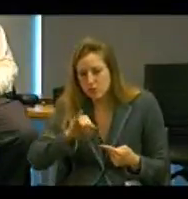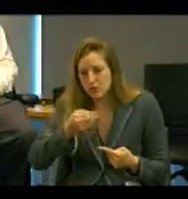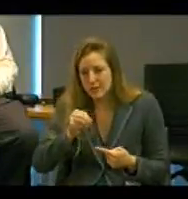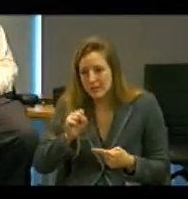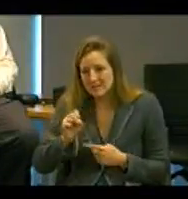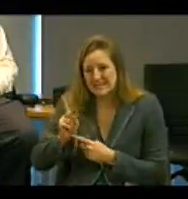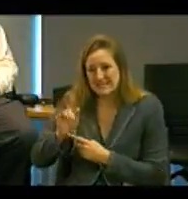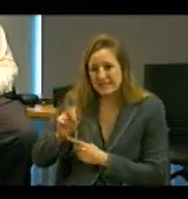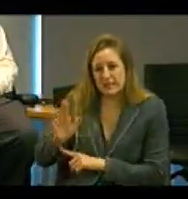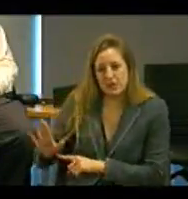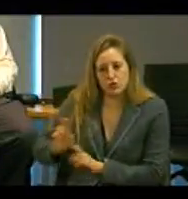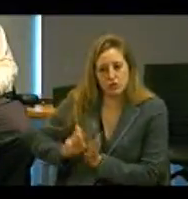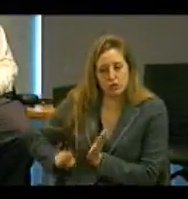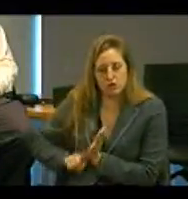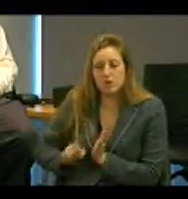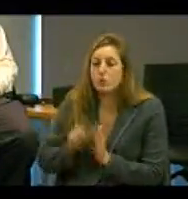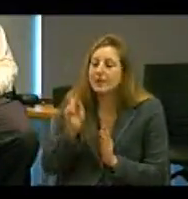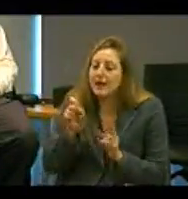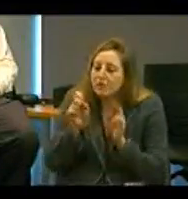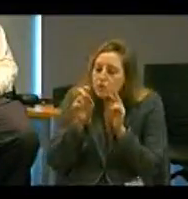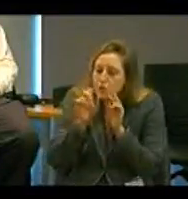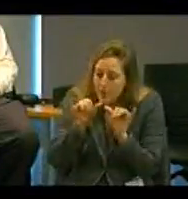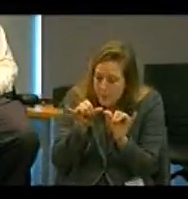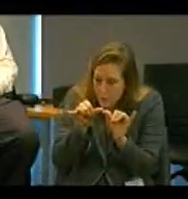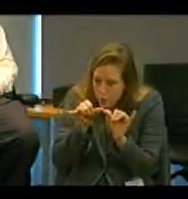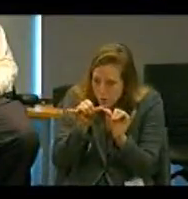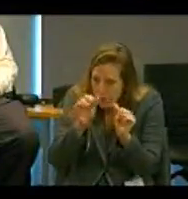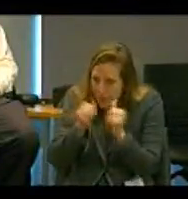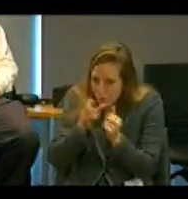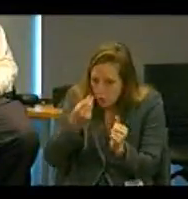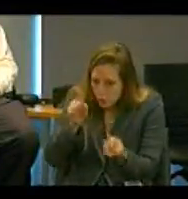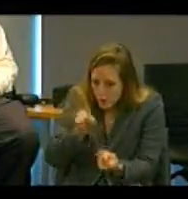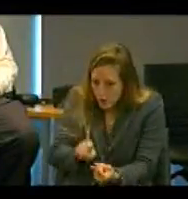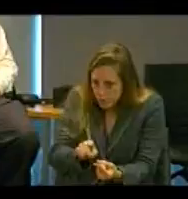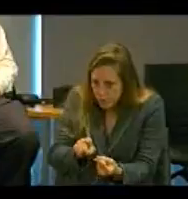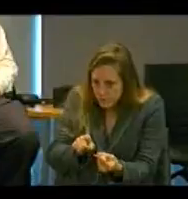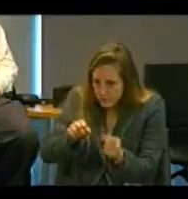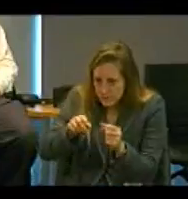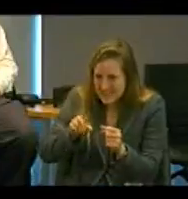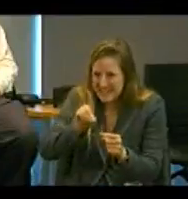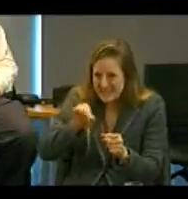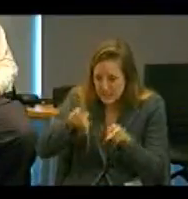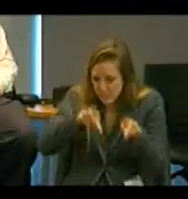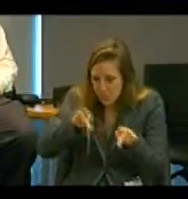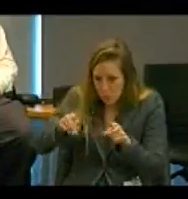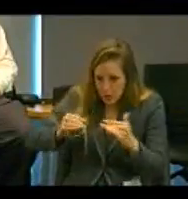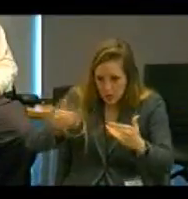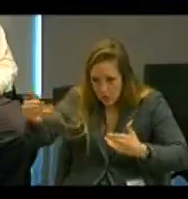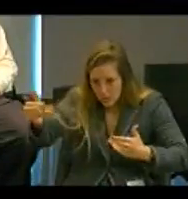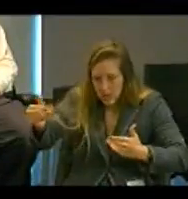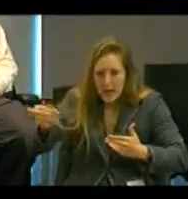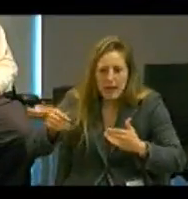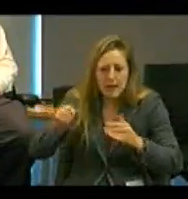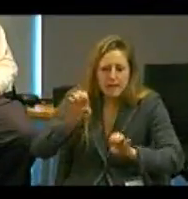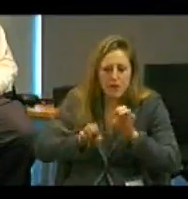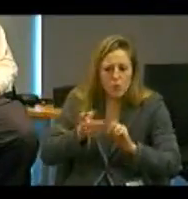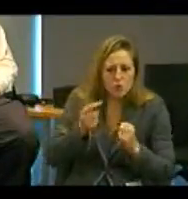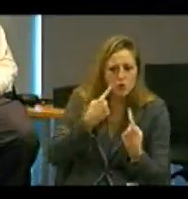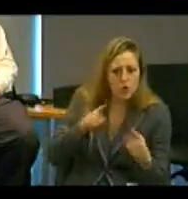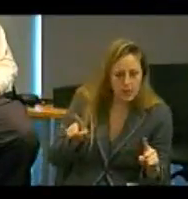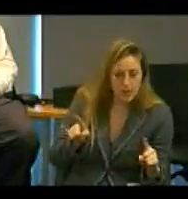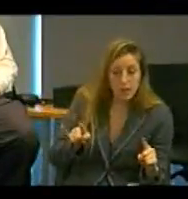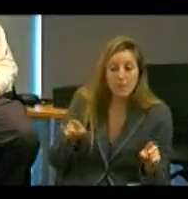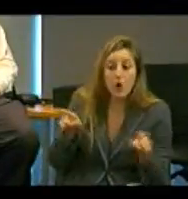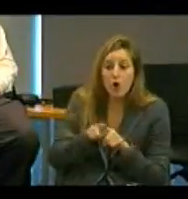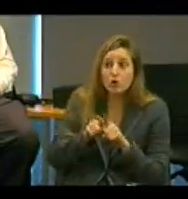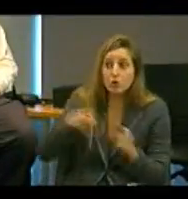also about what to do. We have to measure how to reduce disparities and evaluate what's working in terms of reducing the rates for